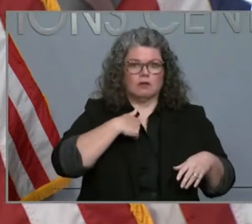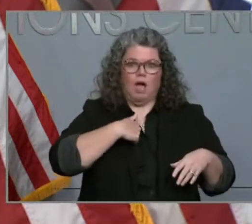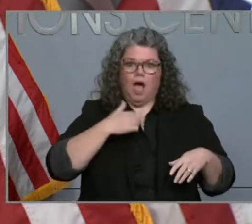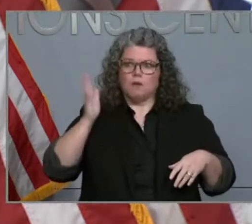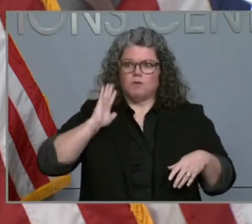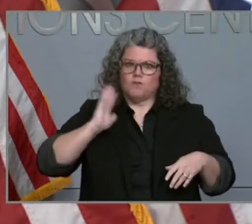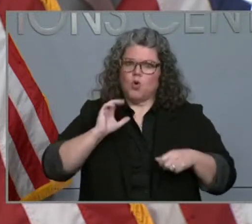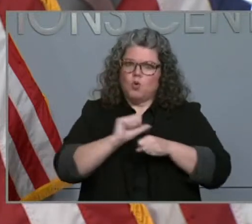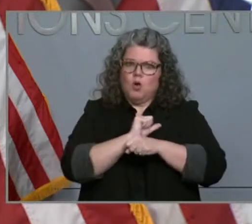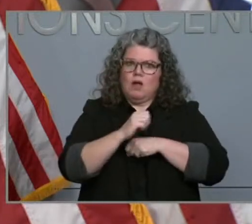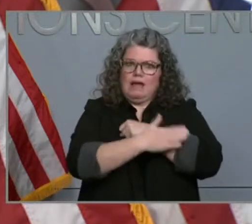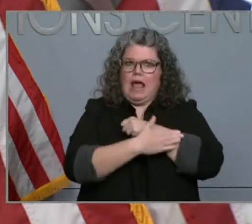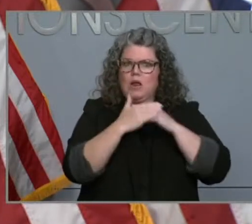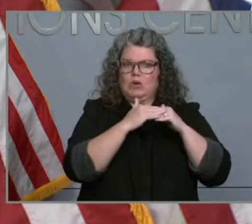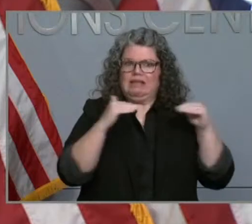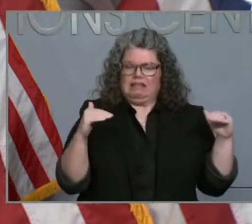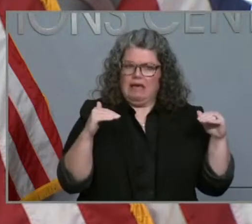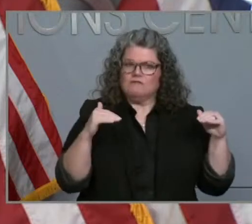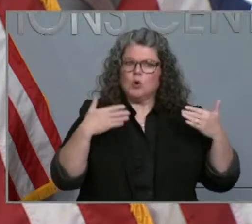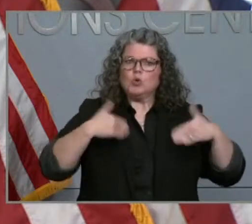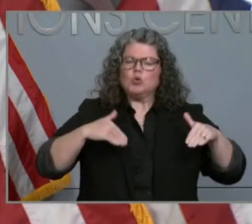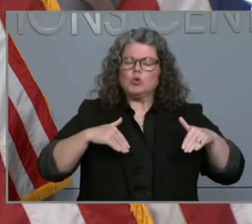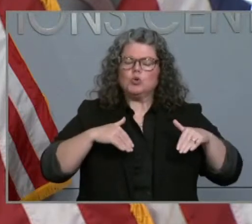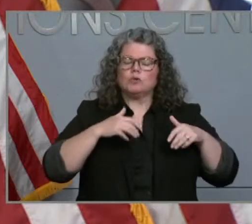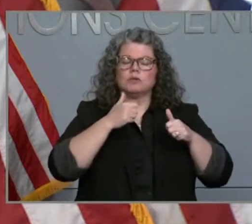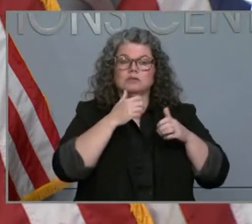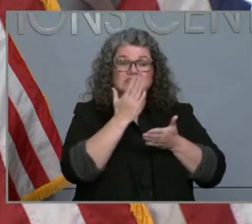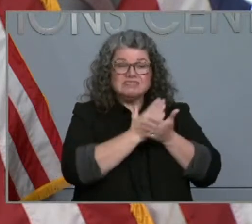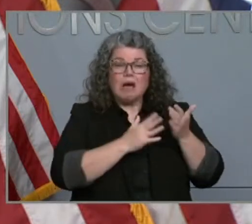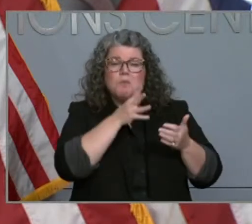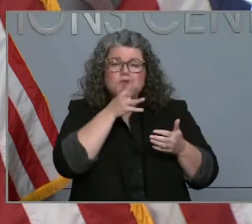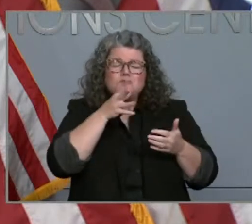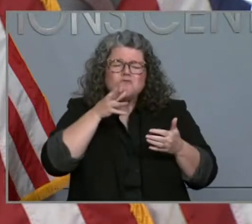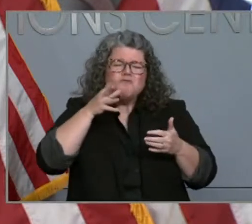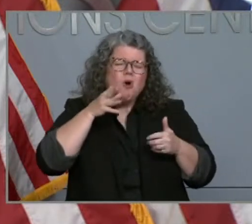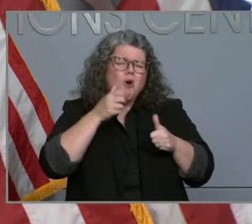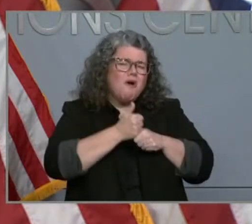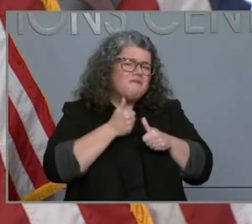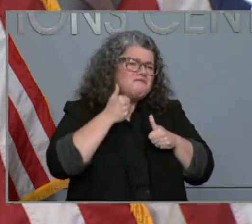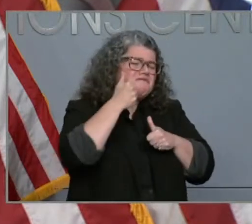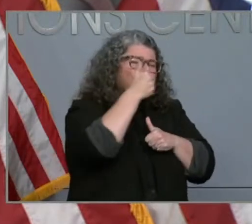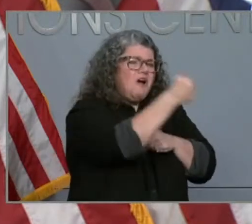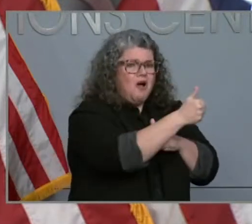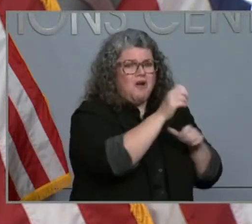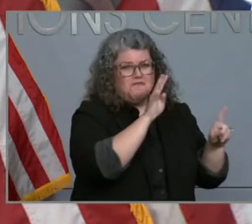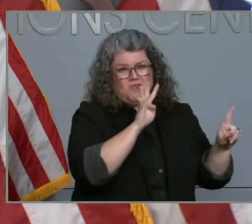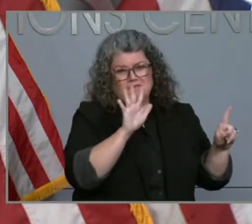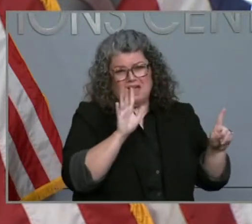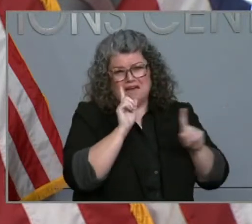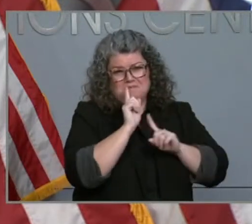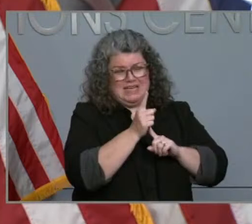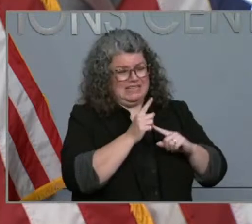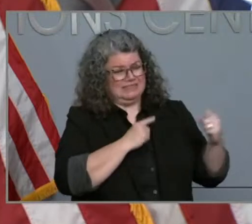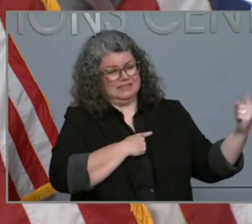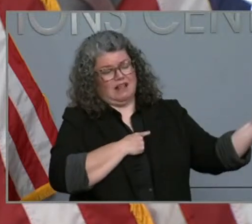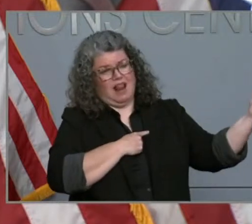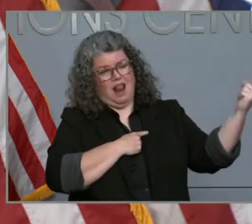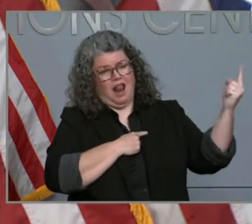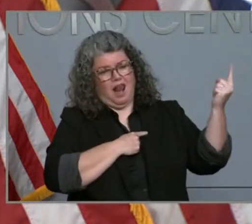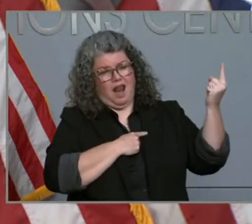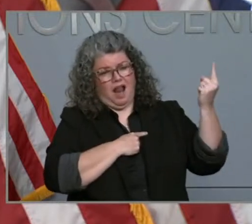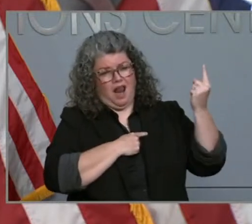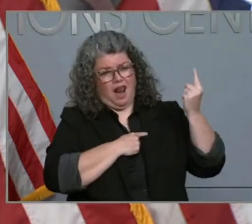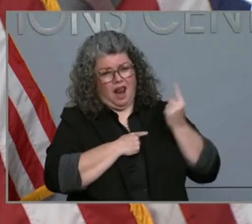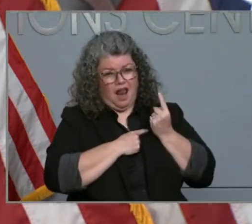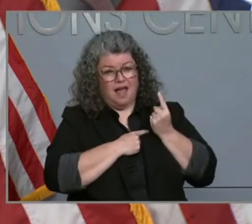tell you that my furthest precinct, it was on a good day a 45-minute drive to the County Board of Elections